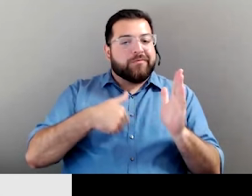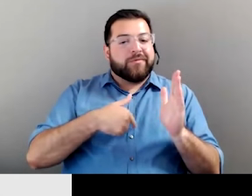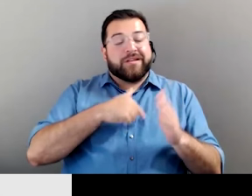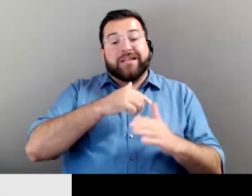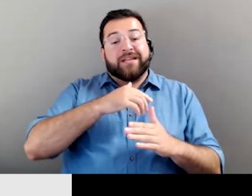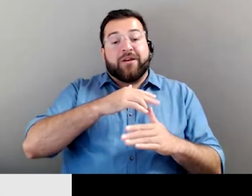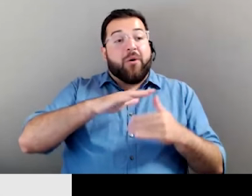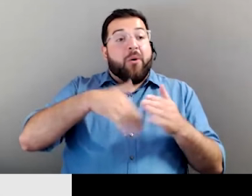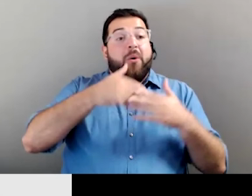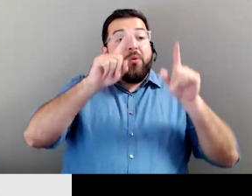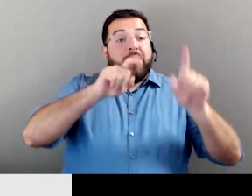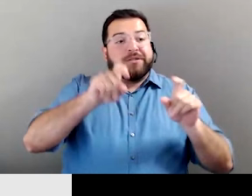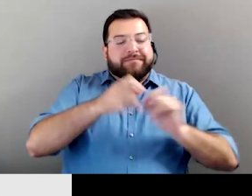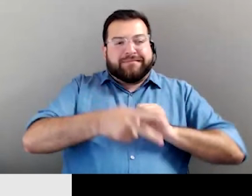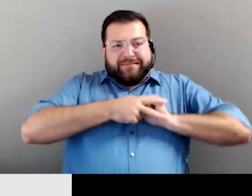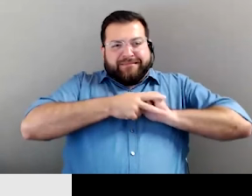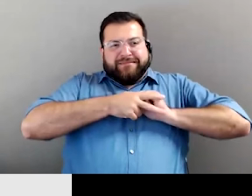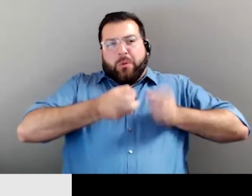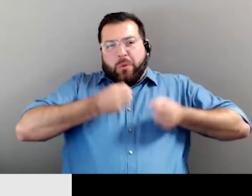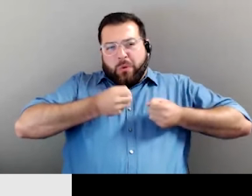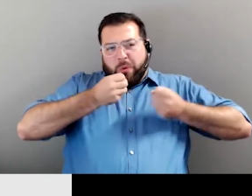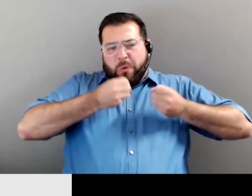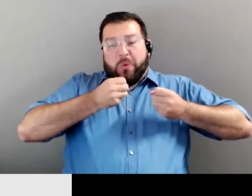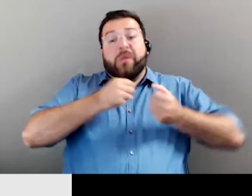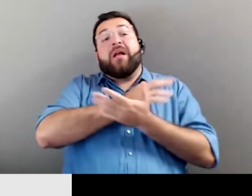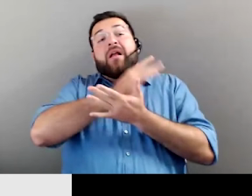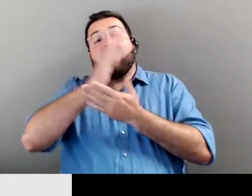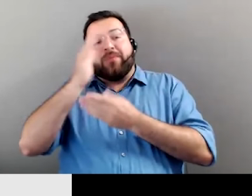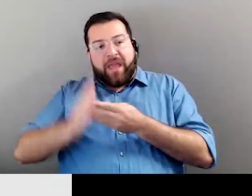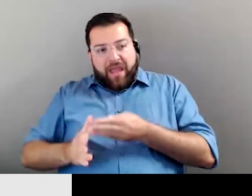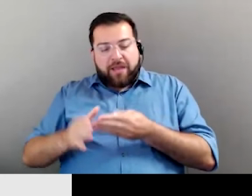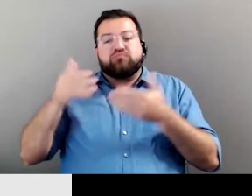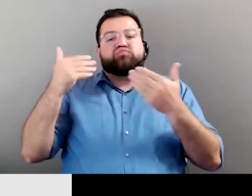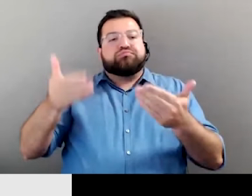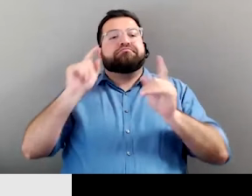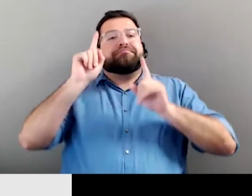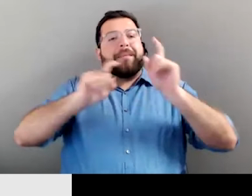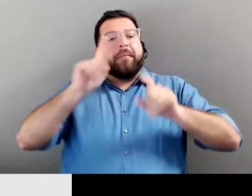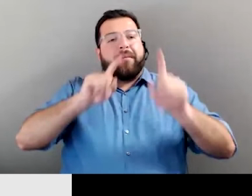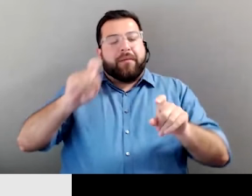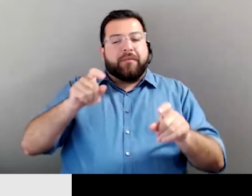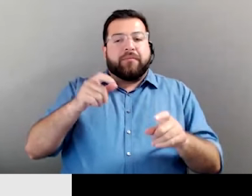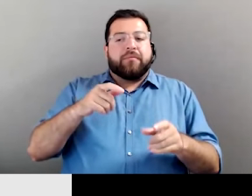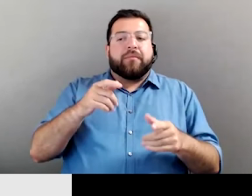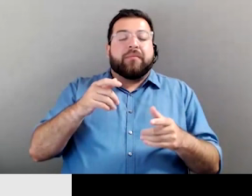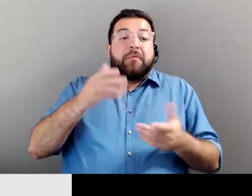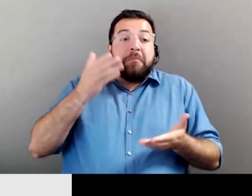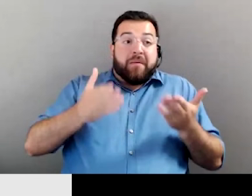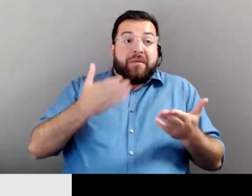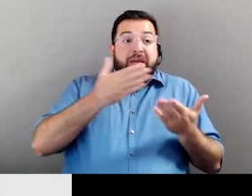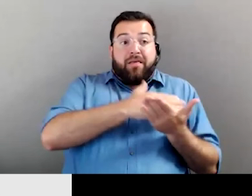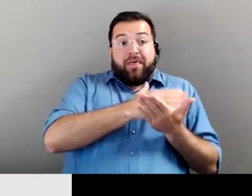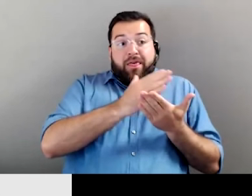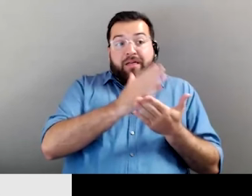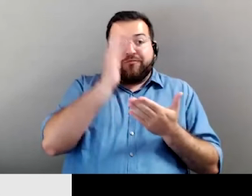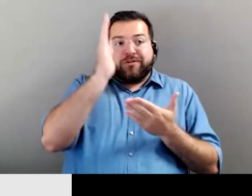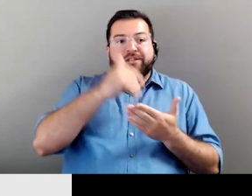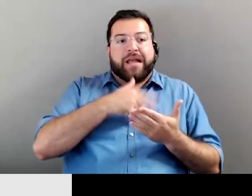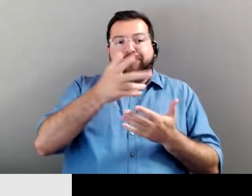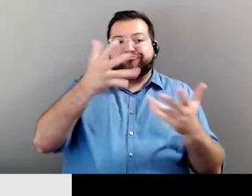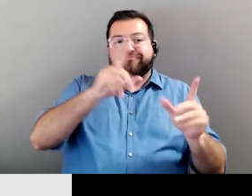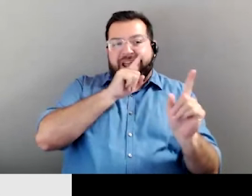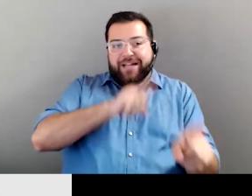because it's a lot of information. And maybe your question will be answered throughout this presentation. And so I tend